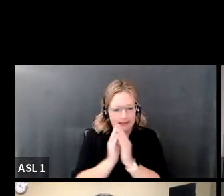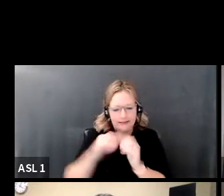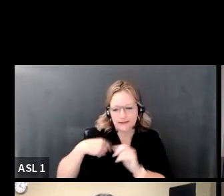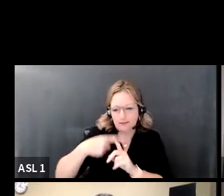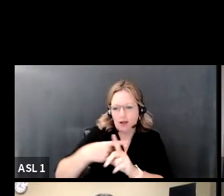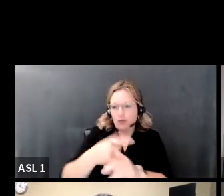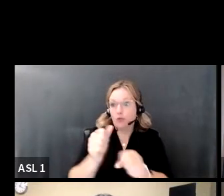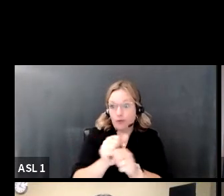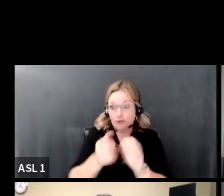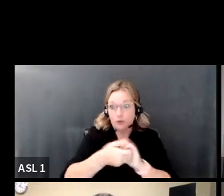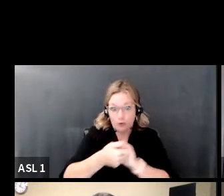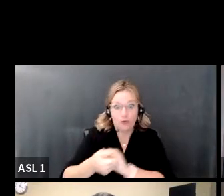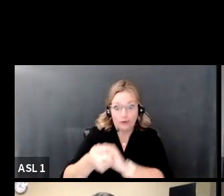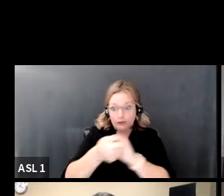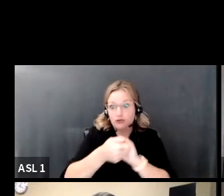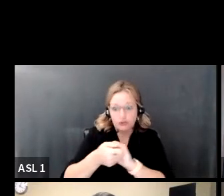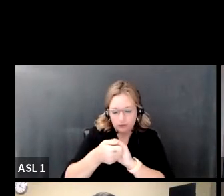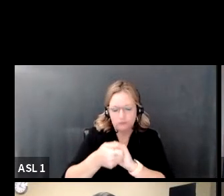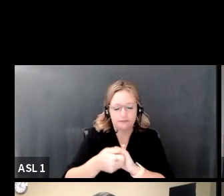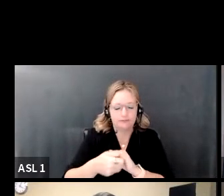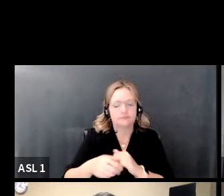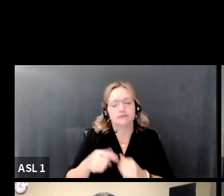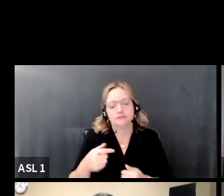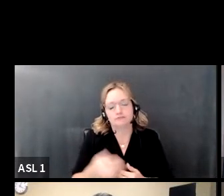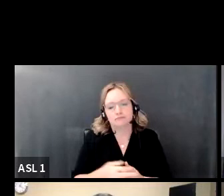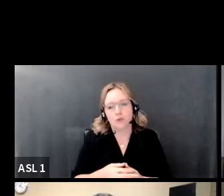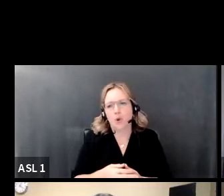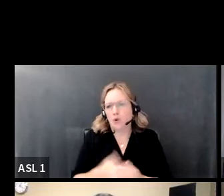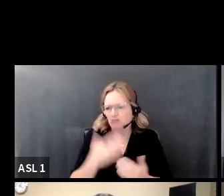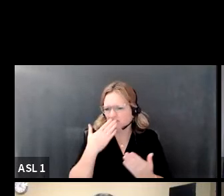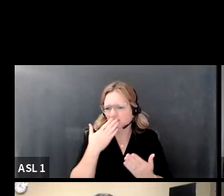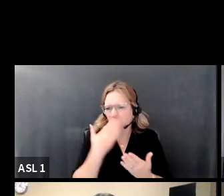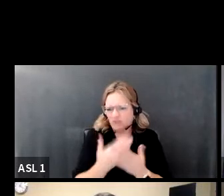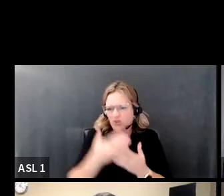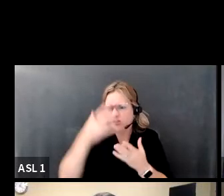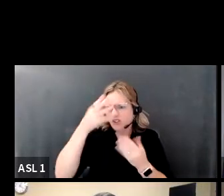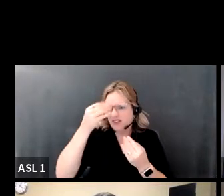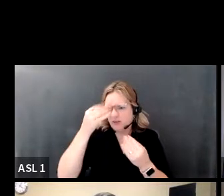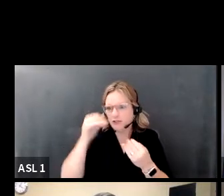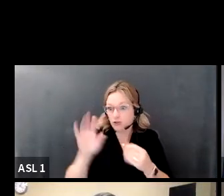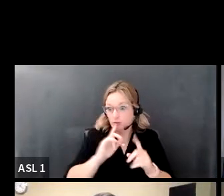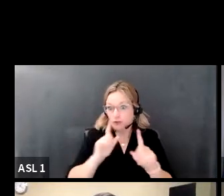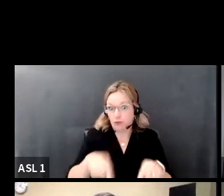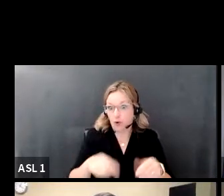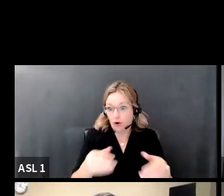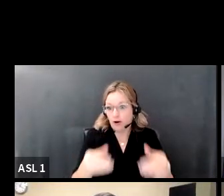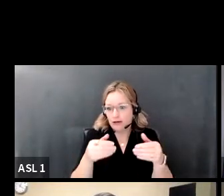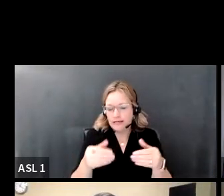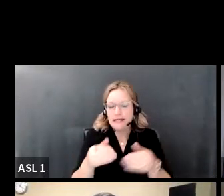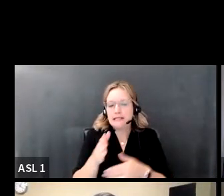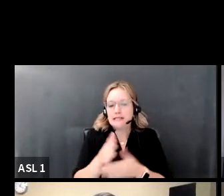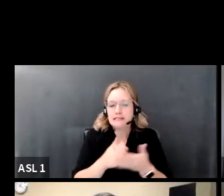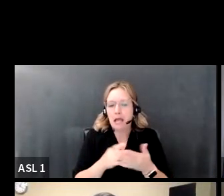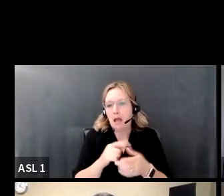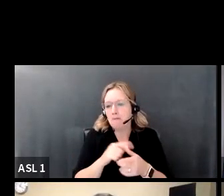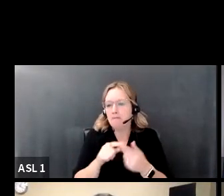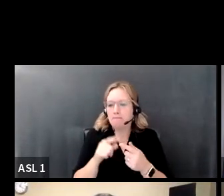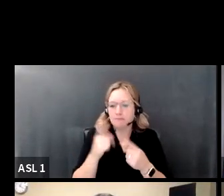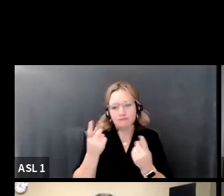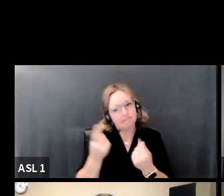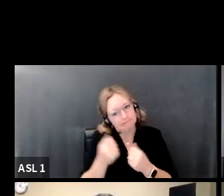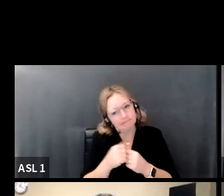coalition um i appreciate there's some really good information in the report we'll have to agree to disagree on how some of it was